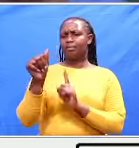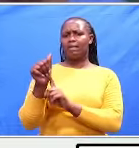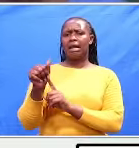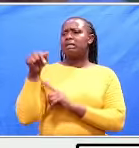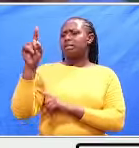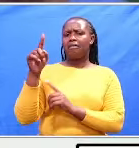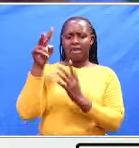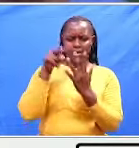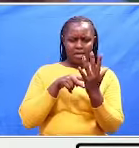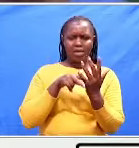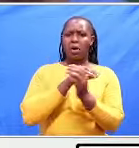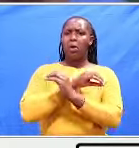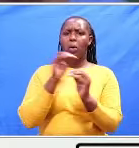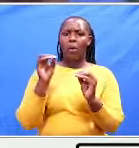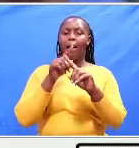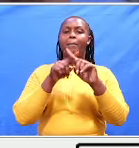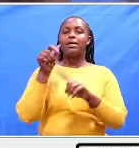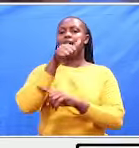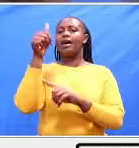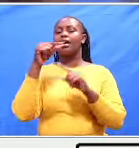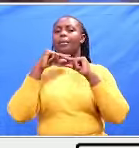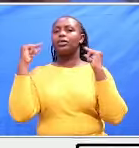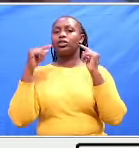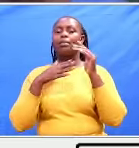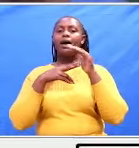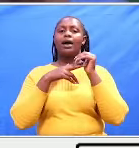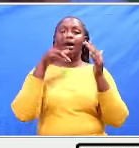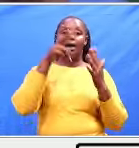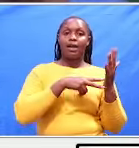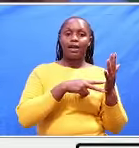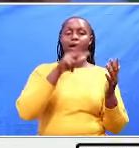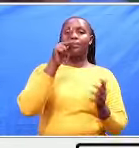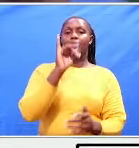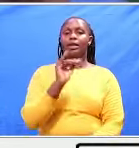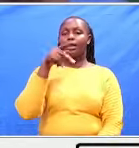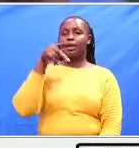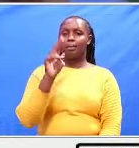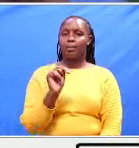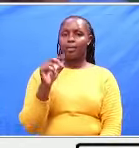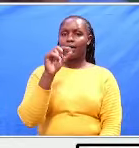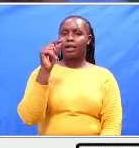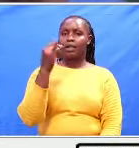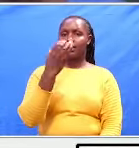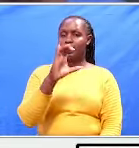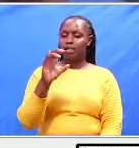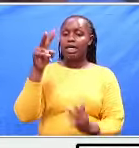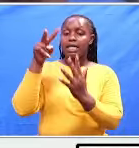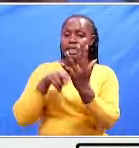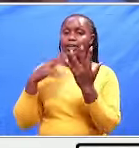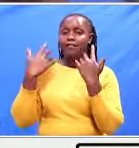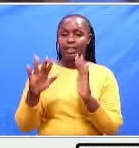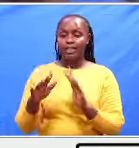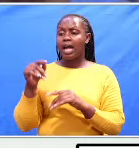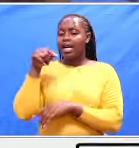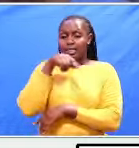the statement. It was led by other bishops. Kipungetish was one of them. He is not the chair of the bishops. But